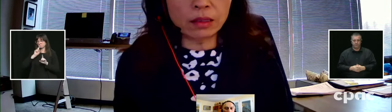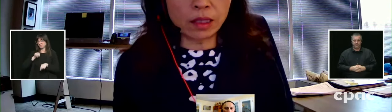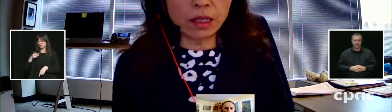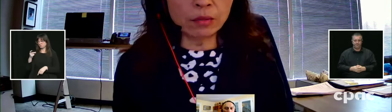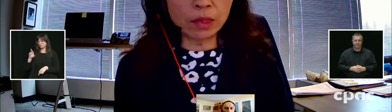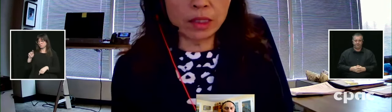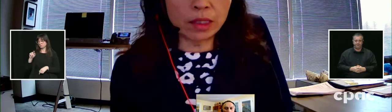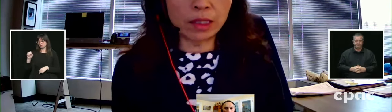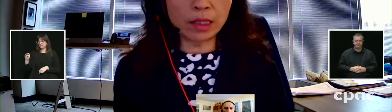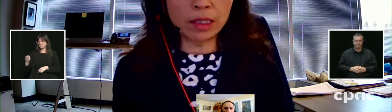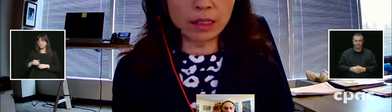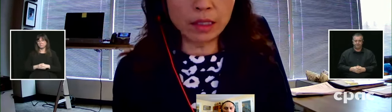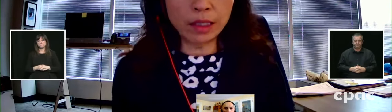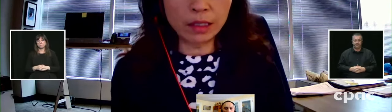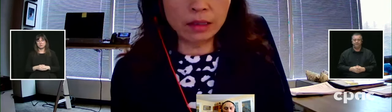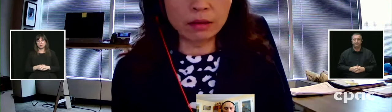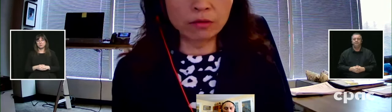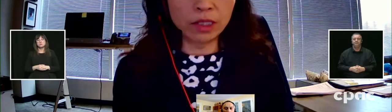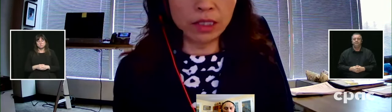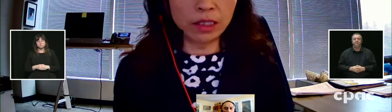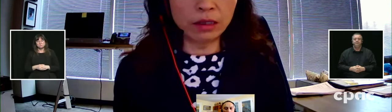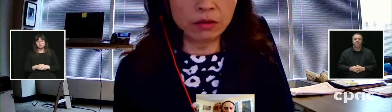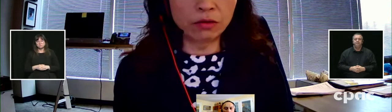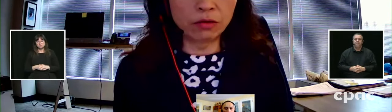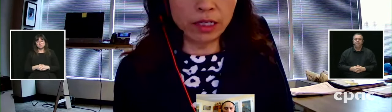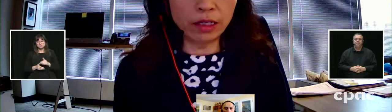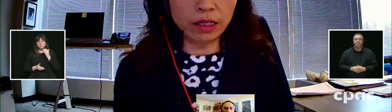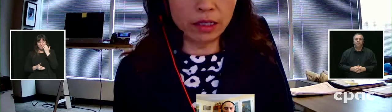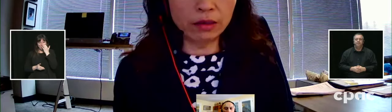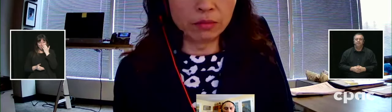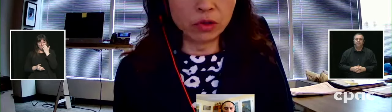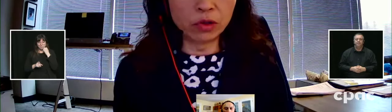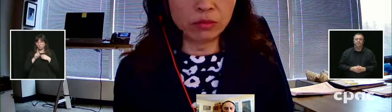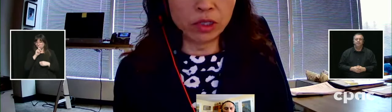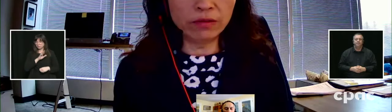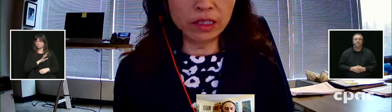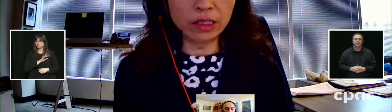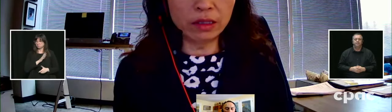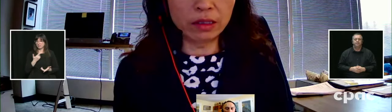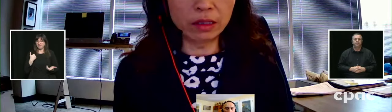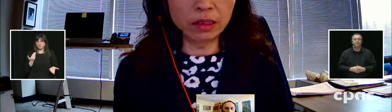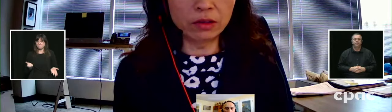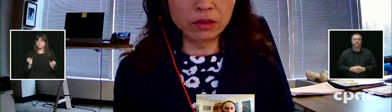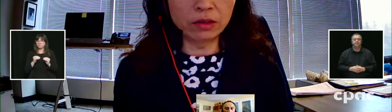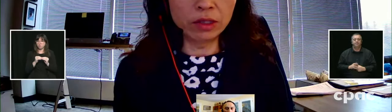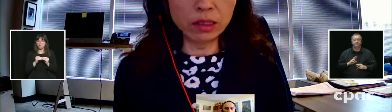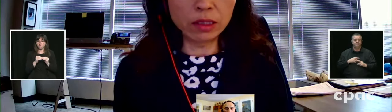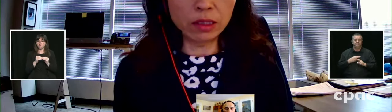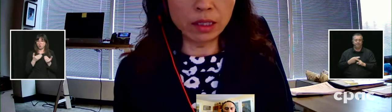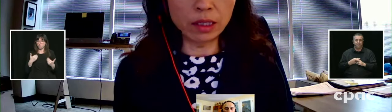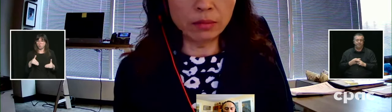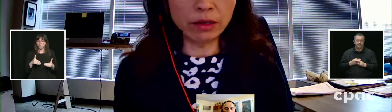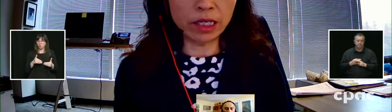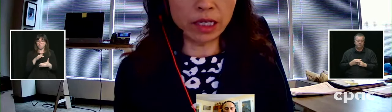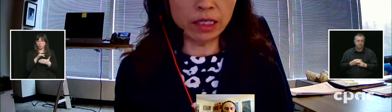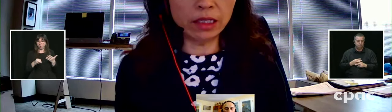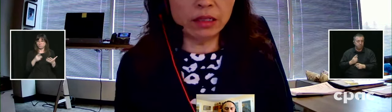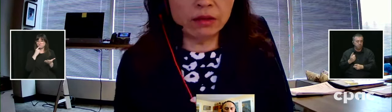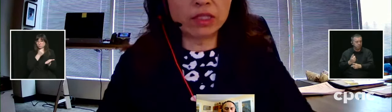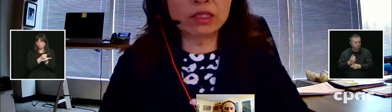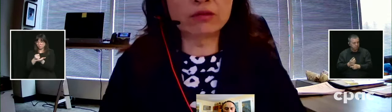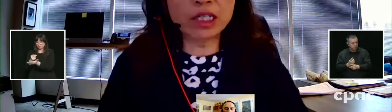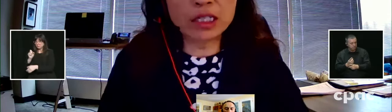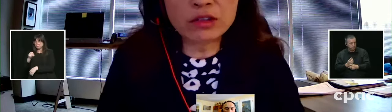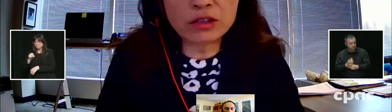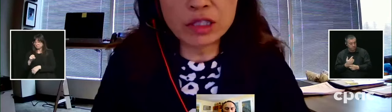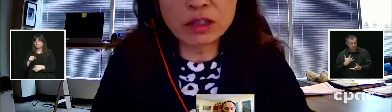Yes, I think it's really great that there's more and more evidence on treatments. Health Canada, of course,